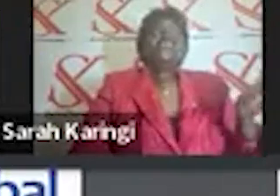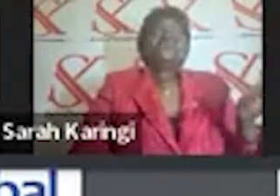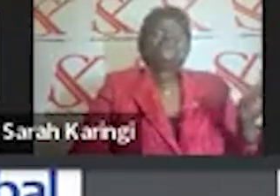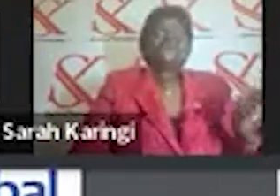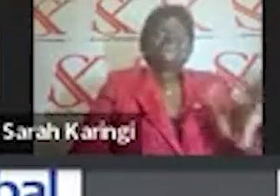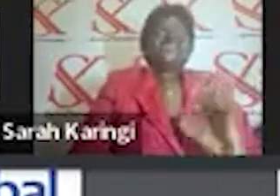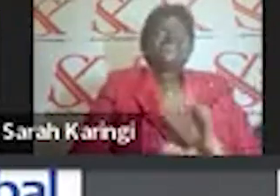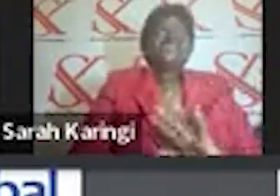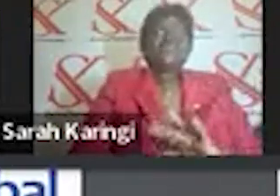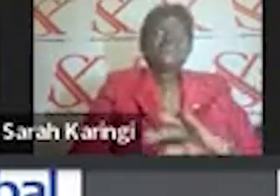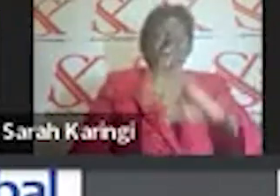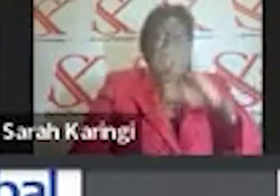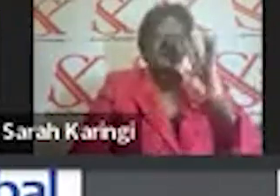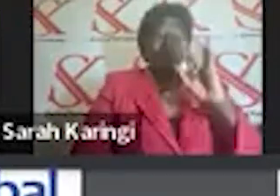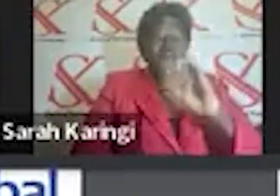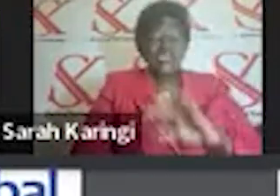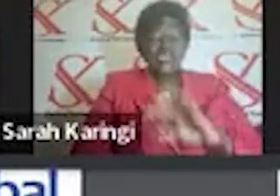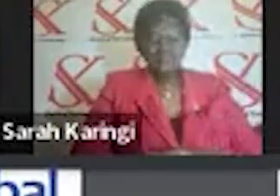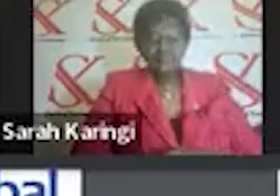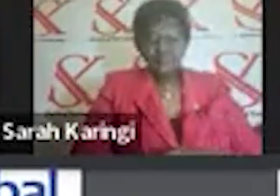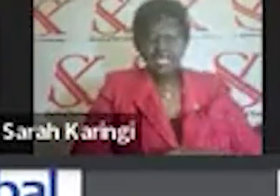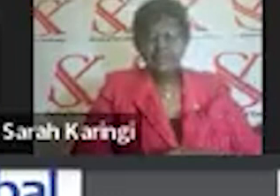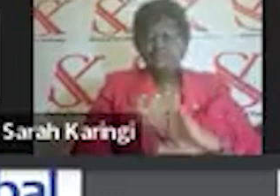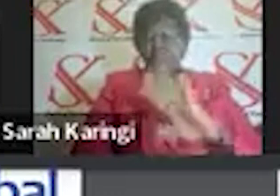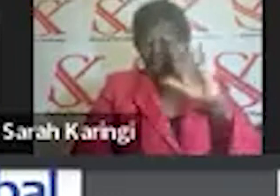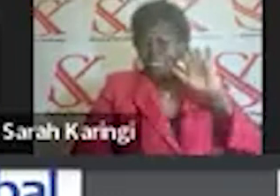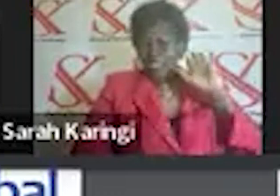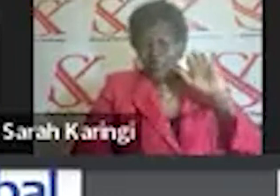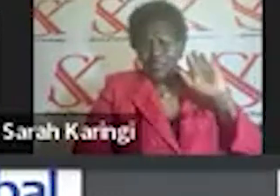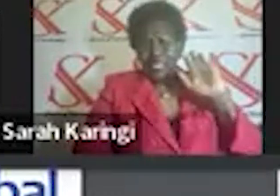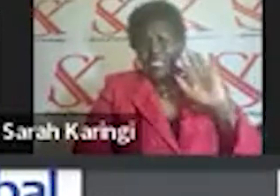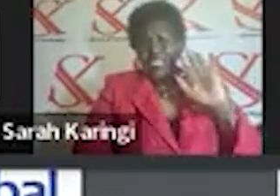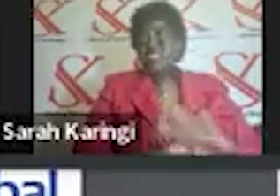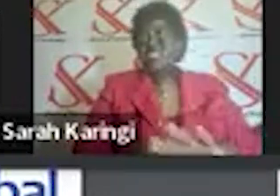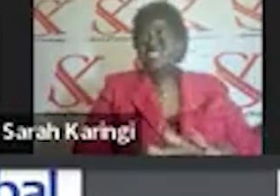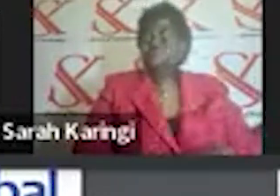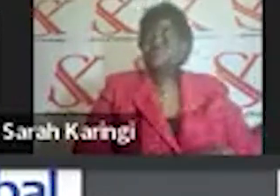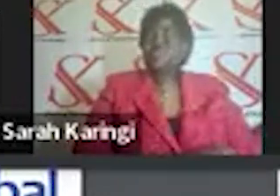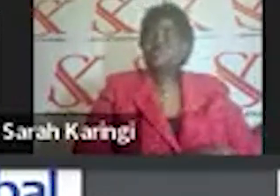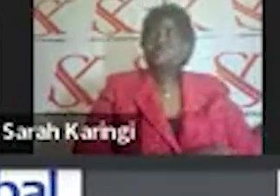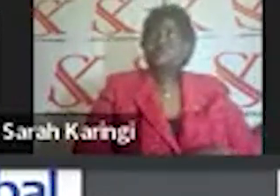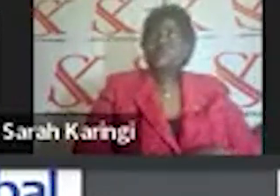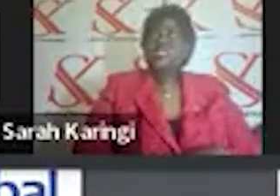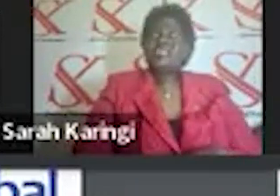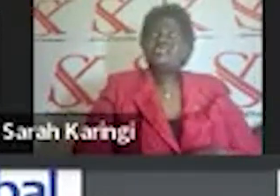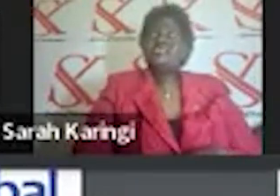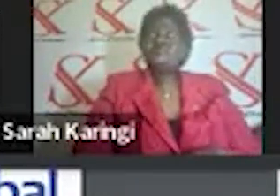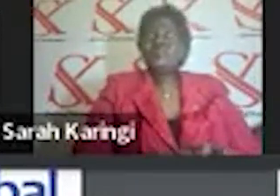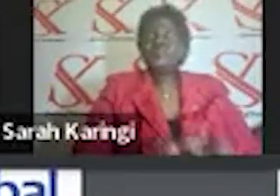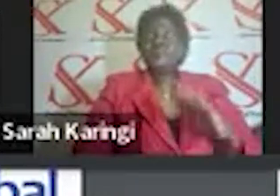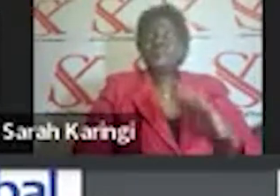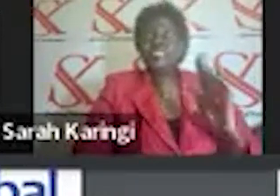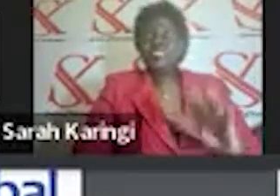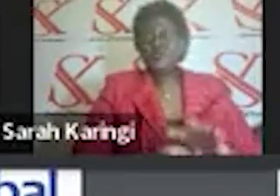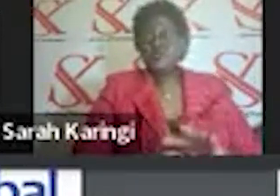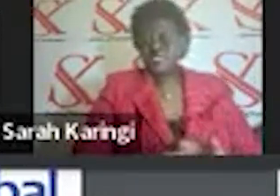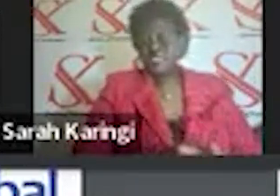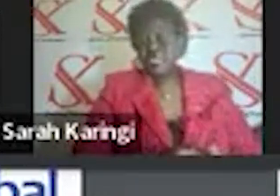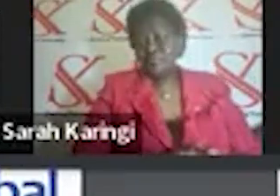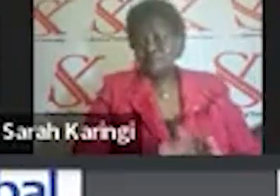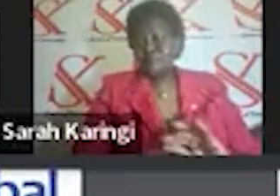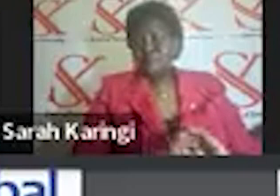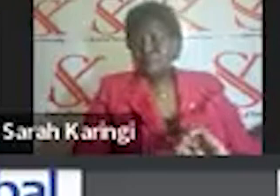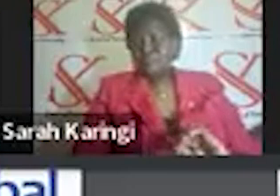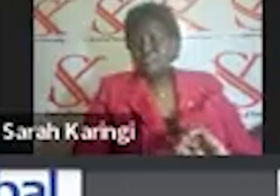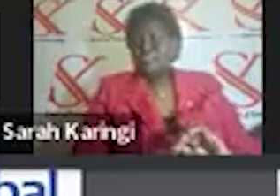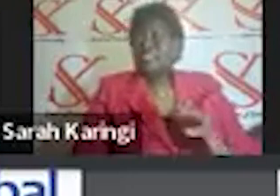that sells properties in Dubai and all over the world. A very big company. I had connected them to someone from Kenya, and that person bought certain properties